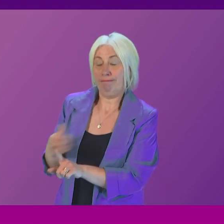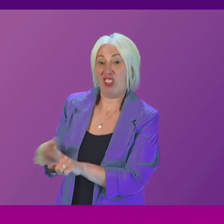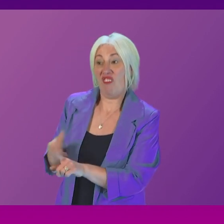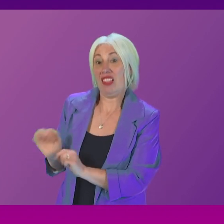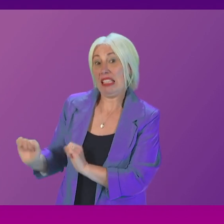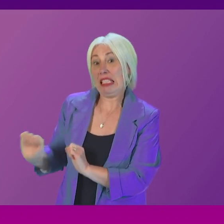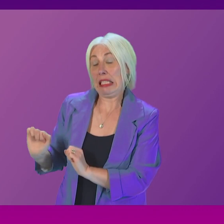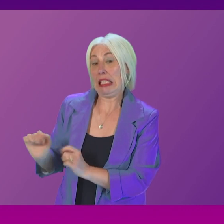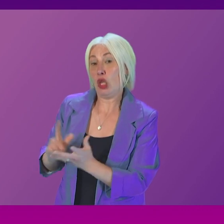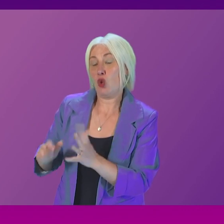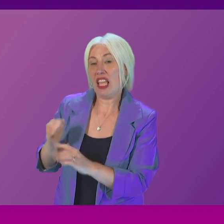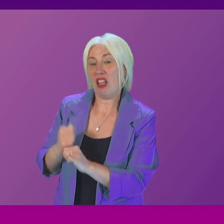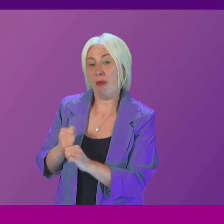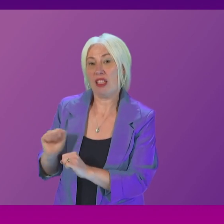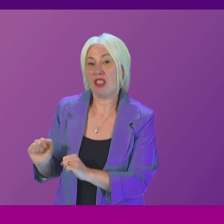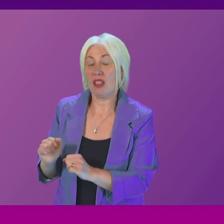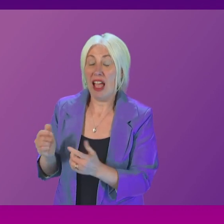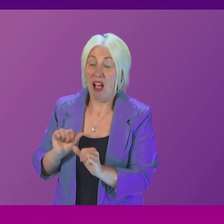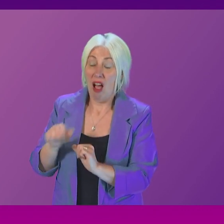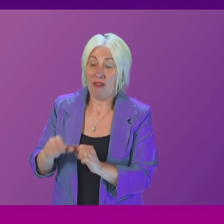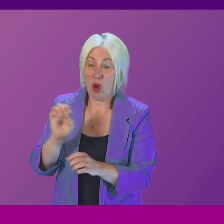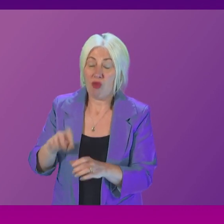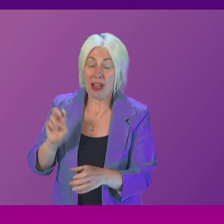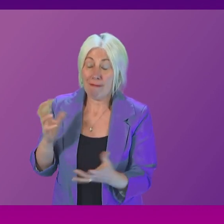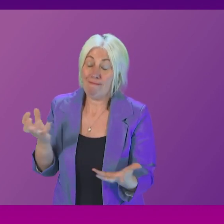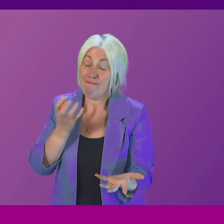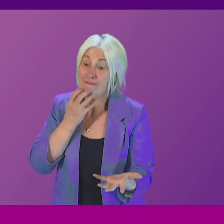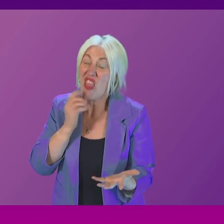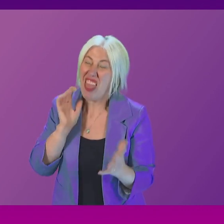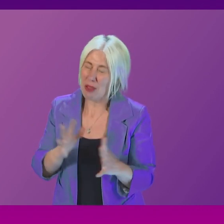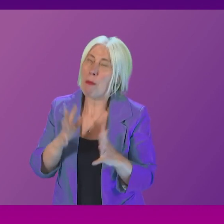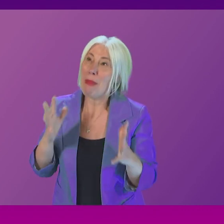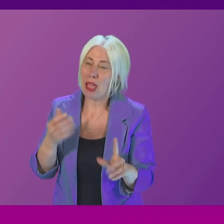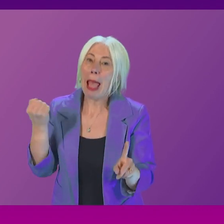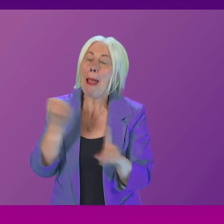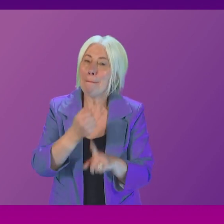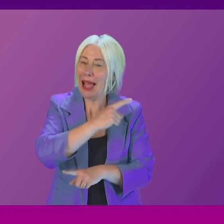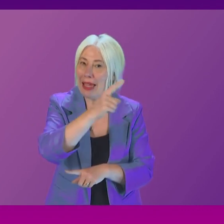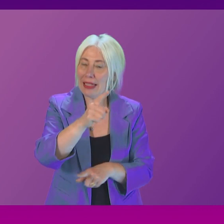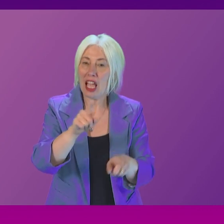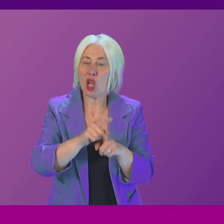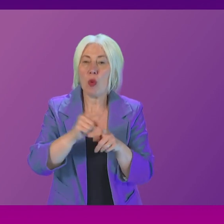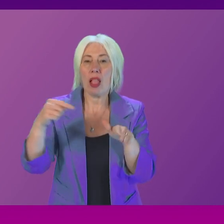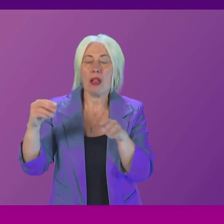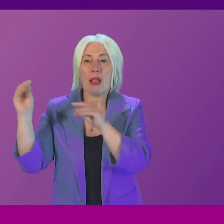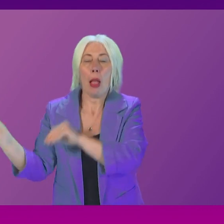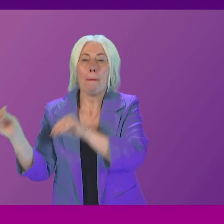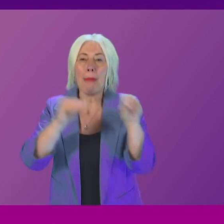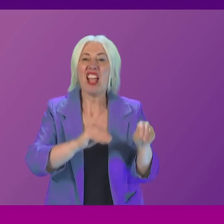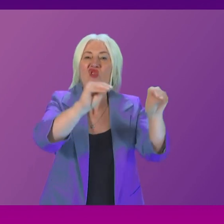seems, of the folly of Brexit. But there's no doubt that that has had an impact, as well as migration policy. We're really,